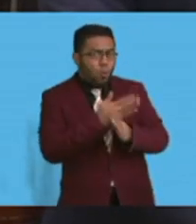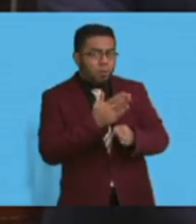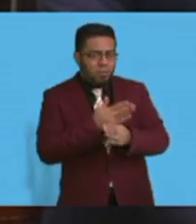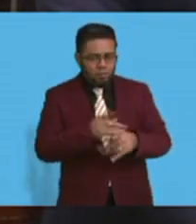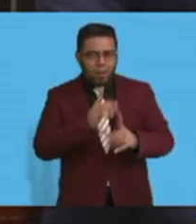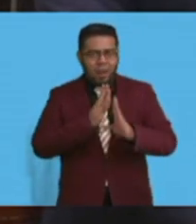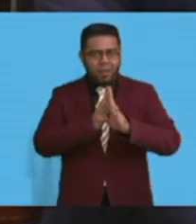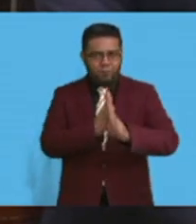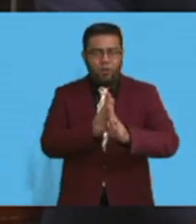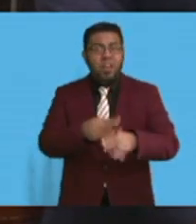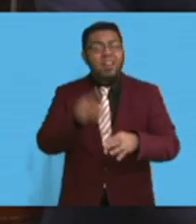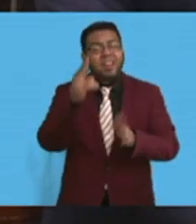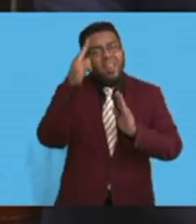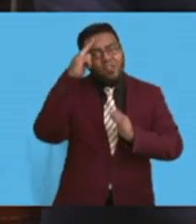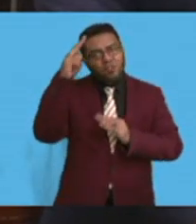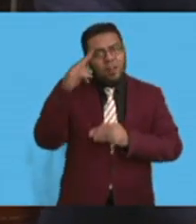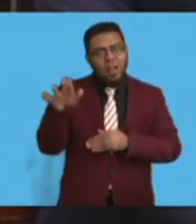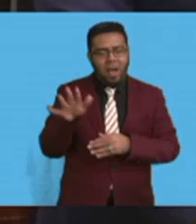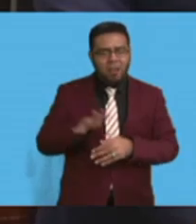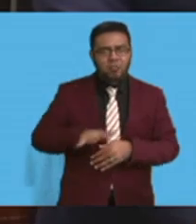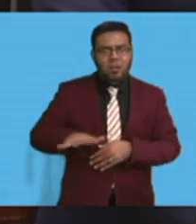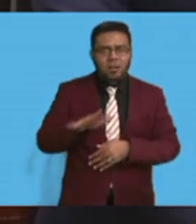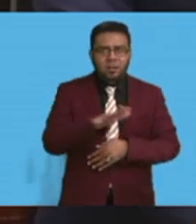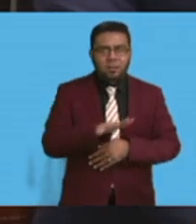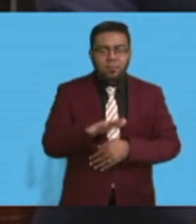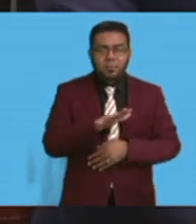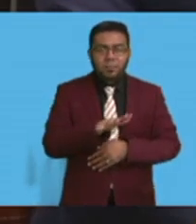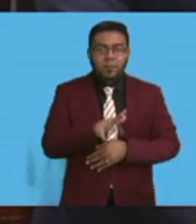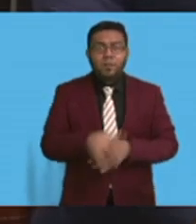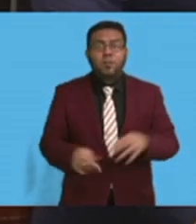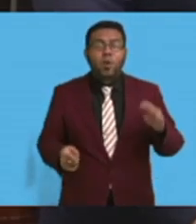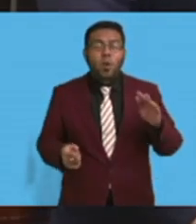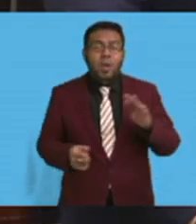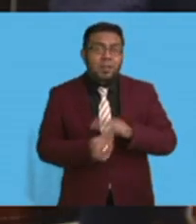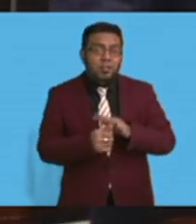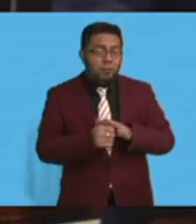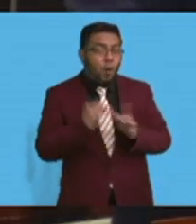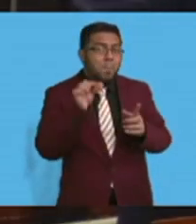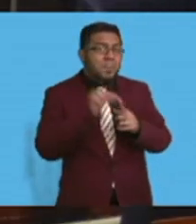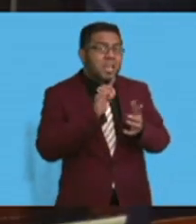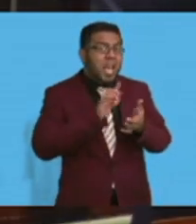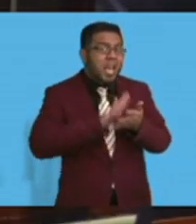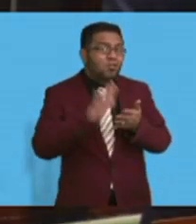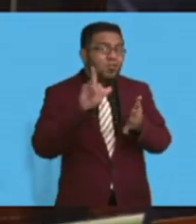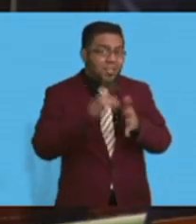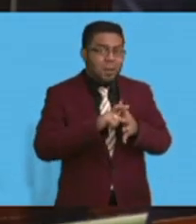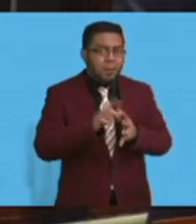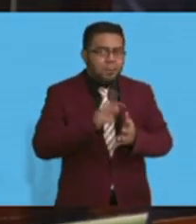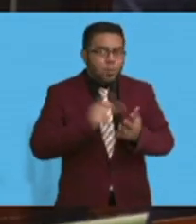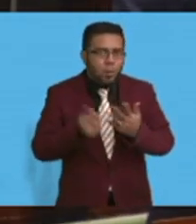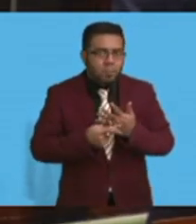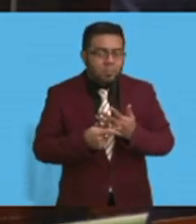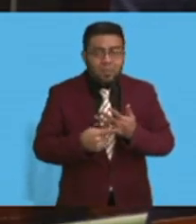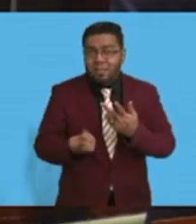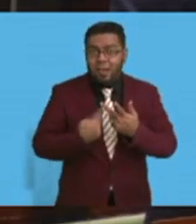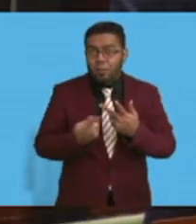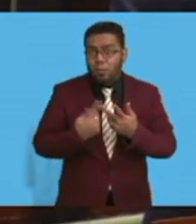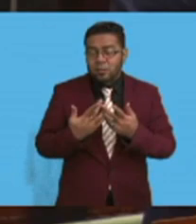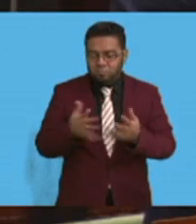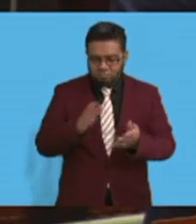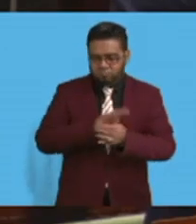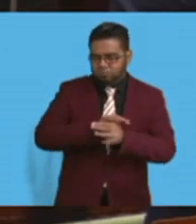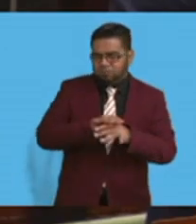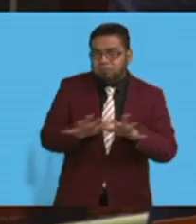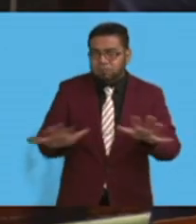agenda. 5 will be awarded locally for students entering PhD programs. And the remaining scholarships, Madam Speaker, are spread out among the